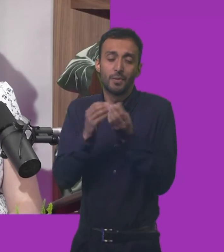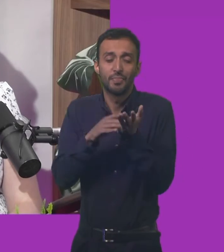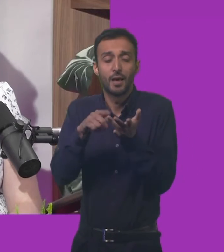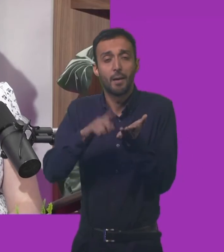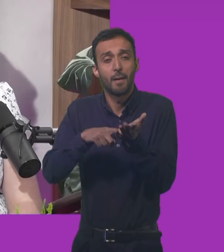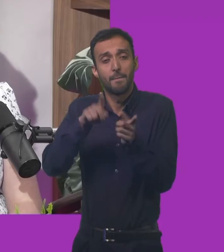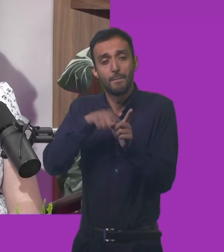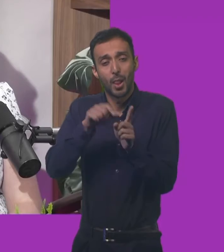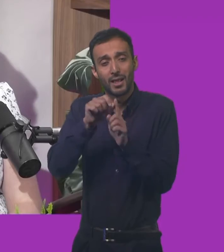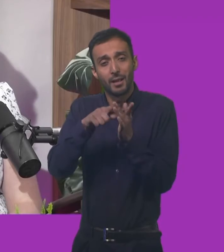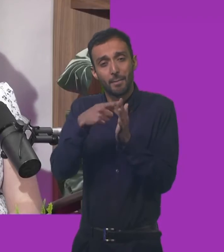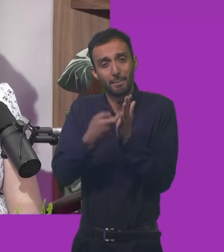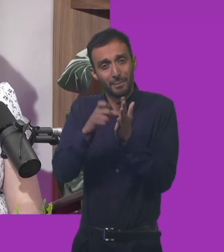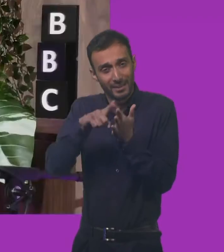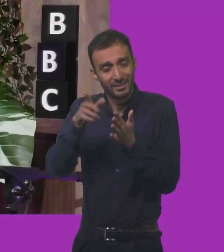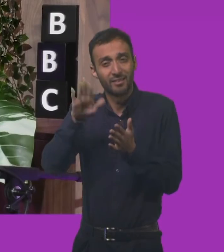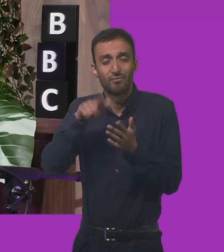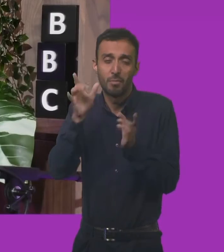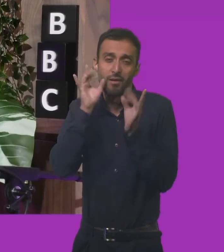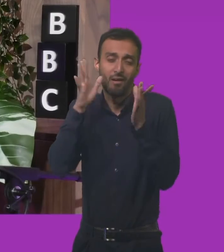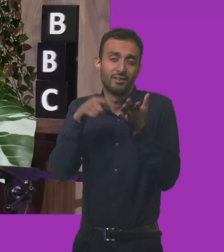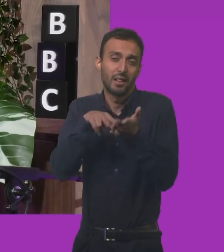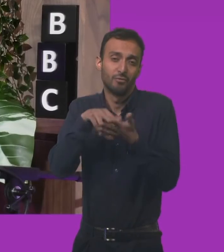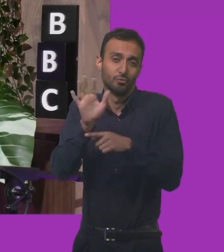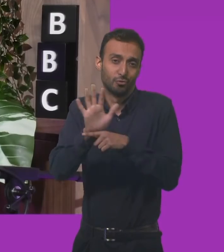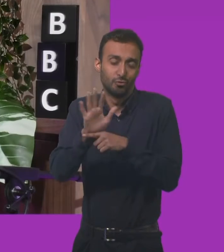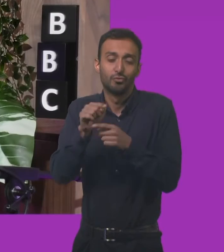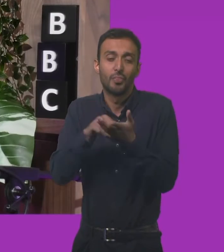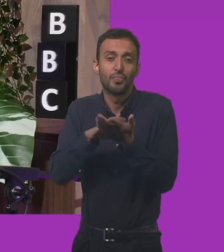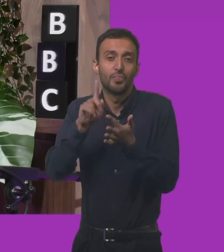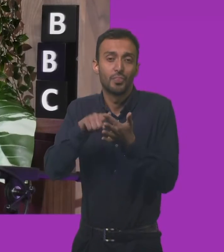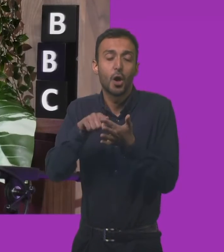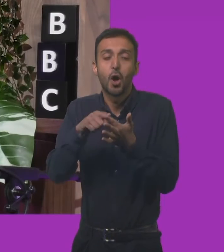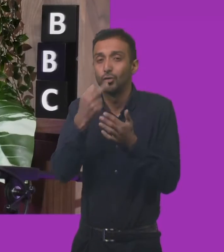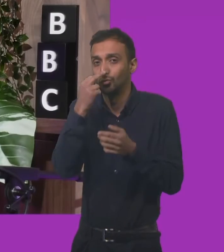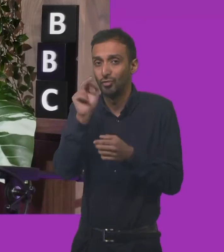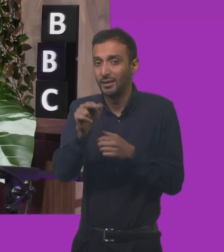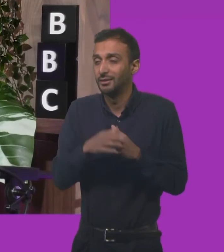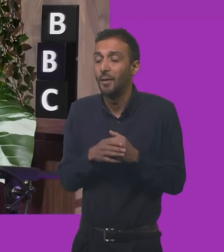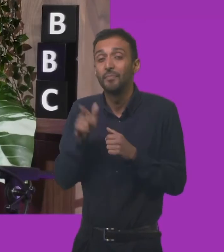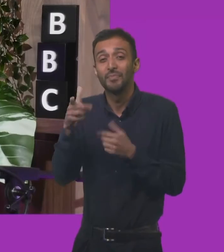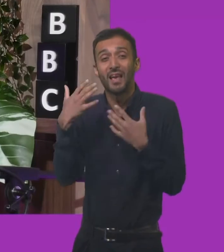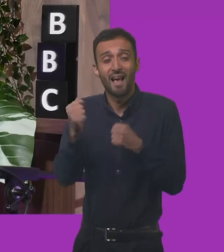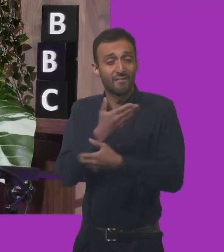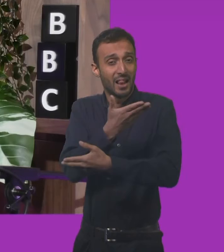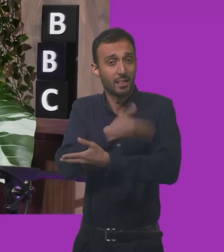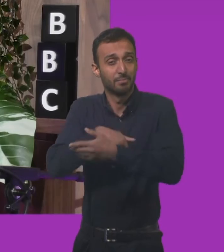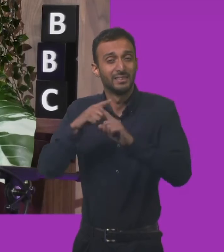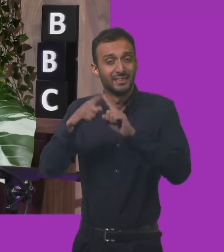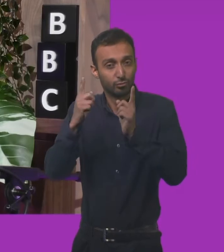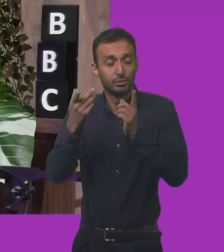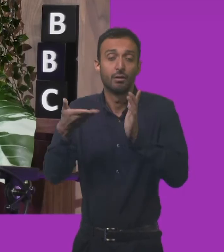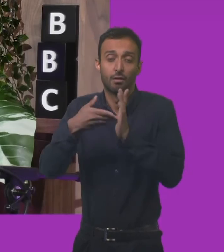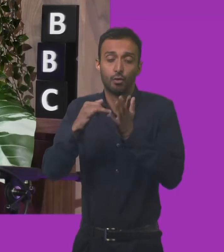from hit TV show The Traitors. Mollie has a limb difference and she has a stoma that she calls Sid. She was one